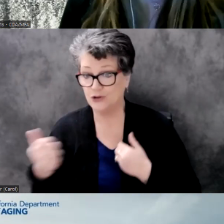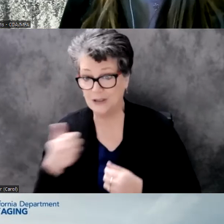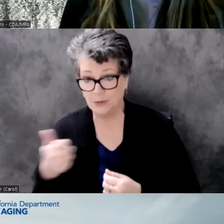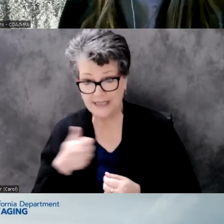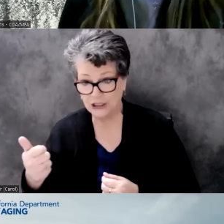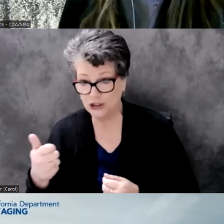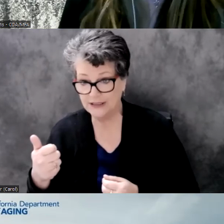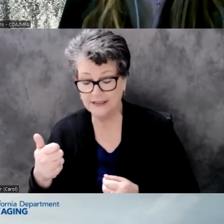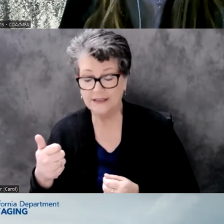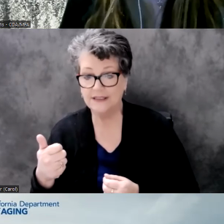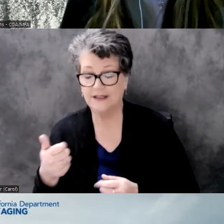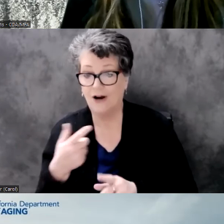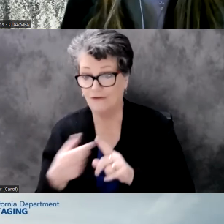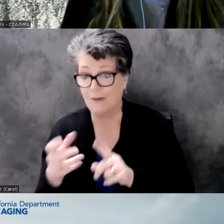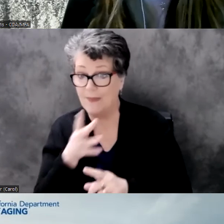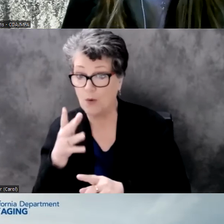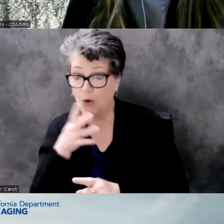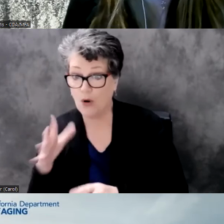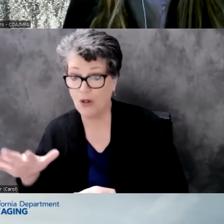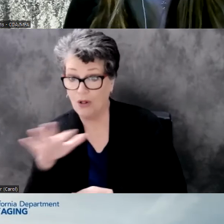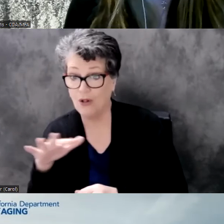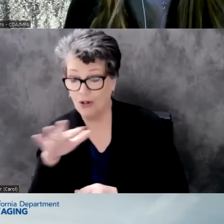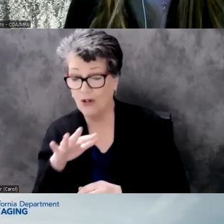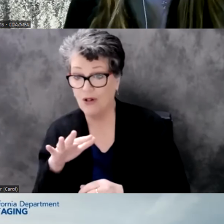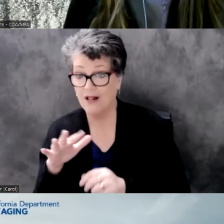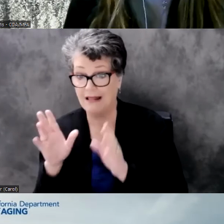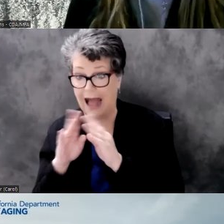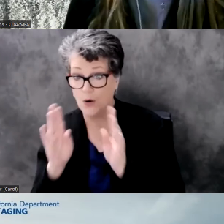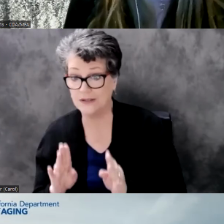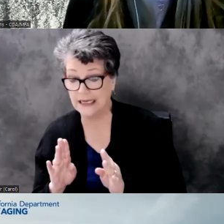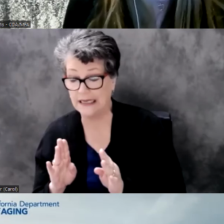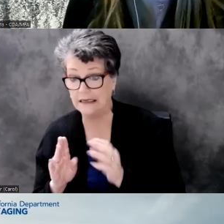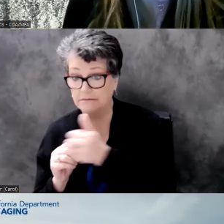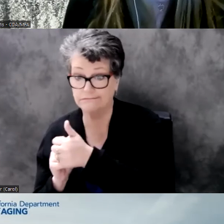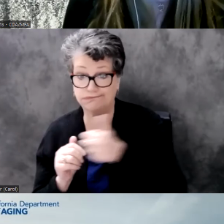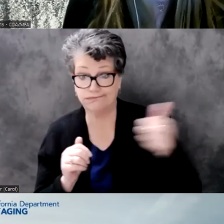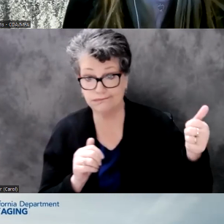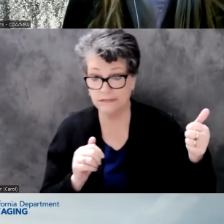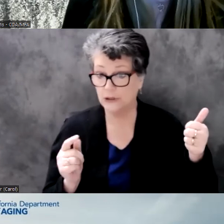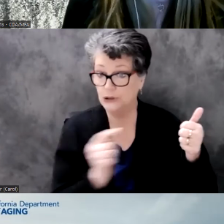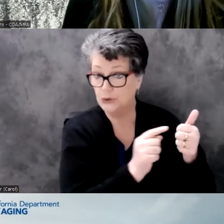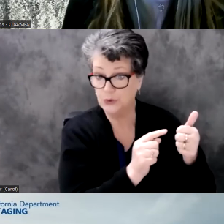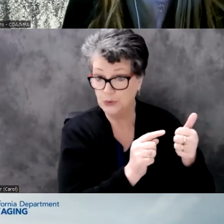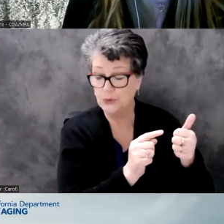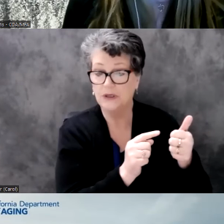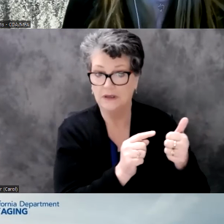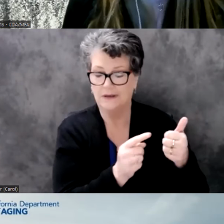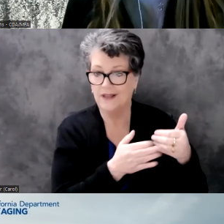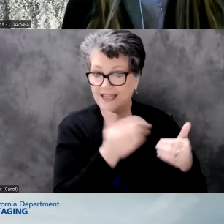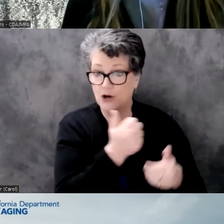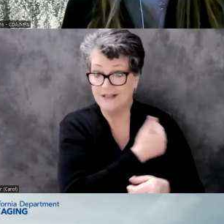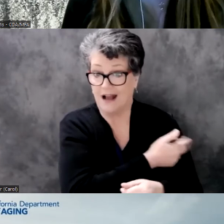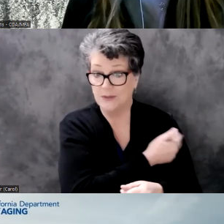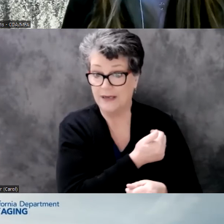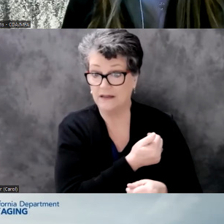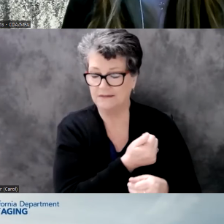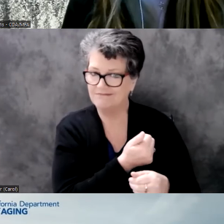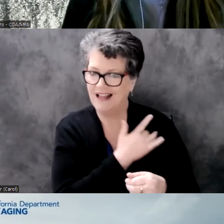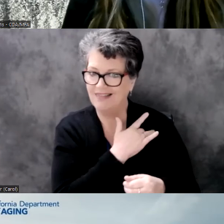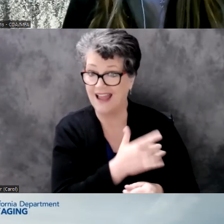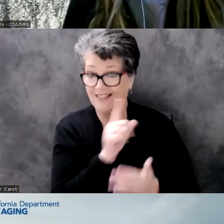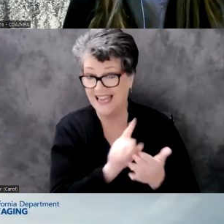transportation to get from their rural housing location to the nearest hospital, which is most likely